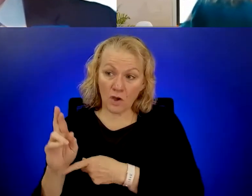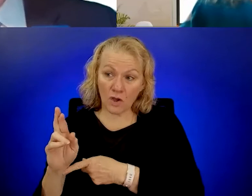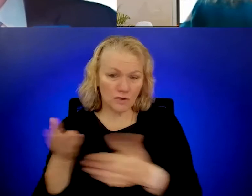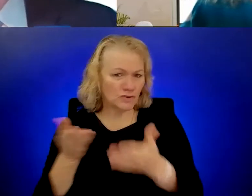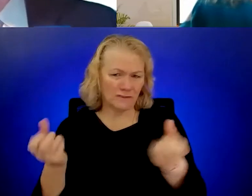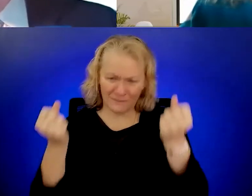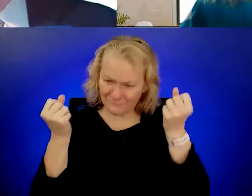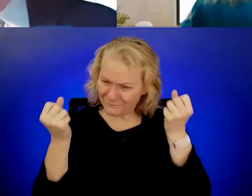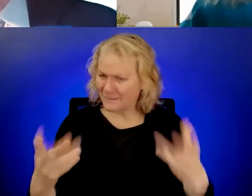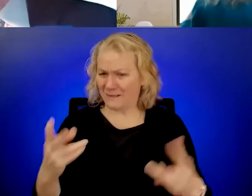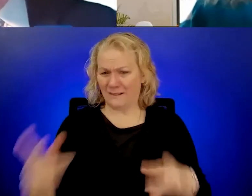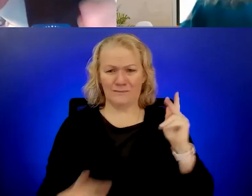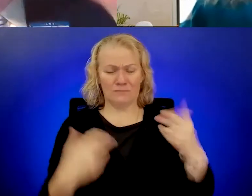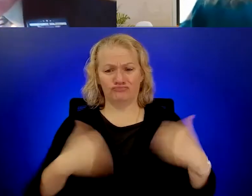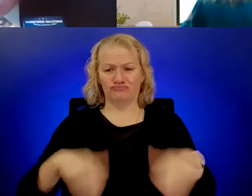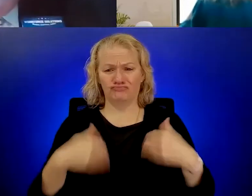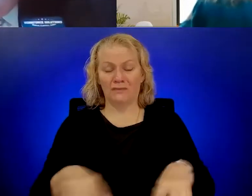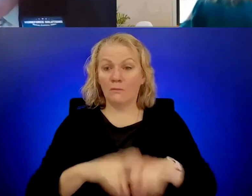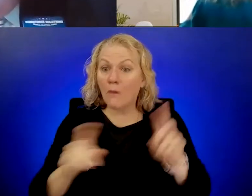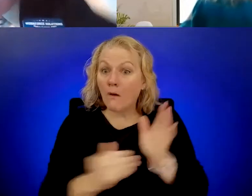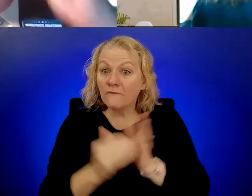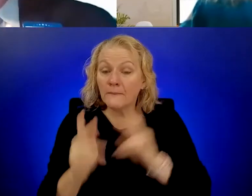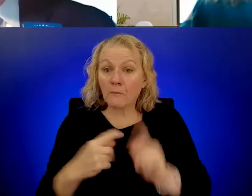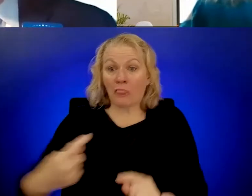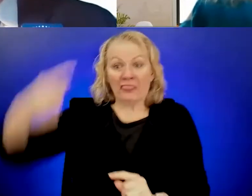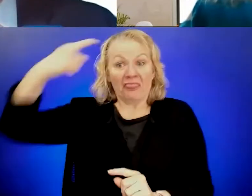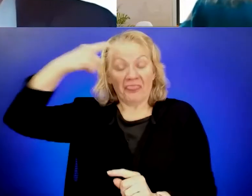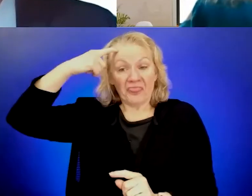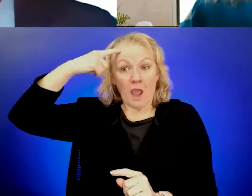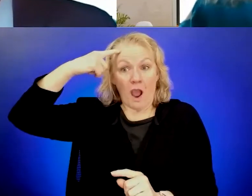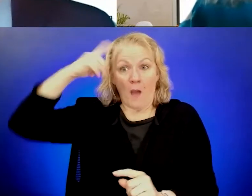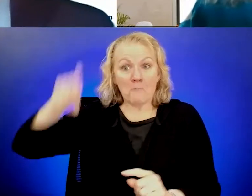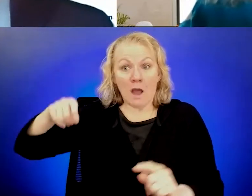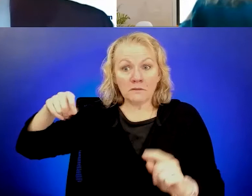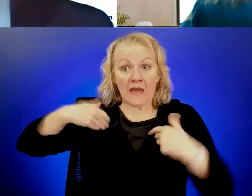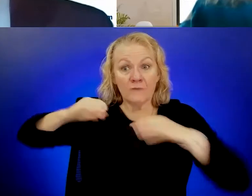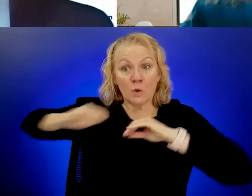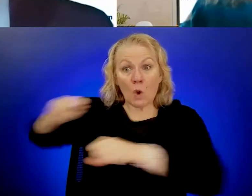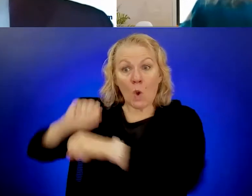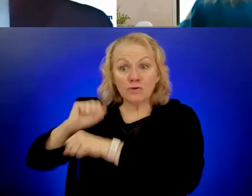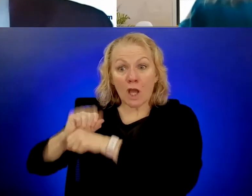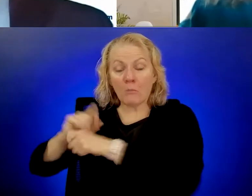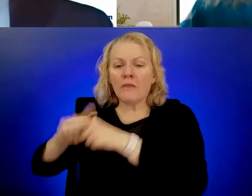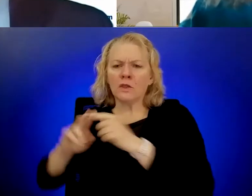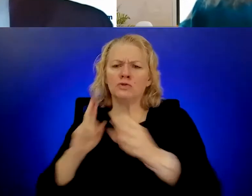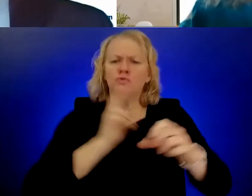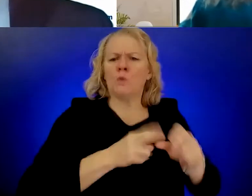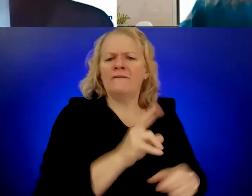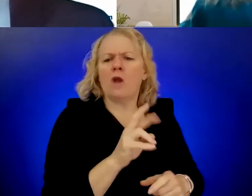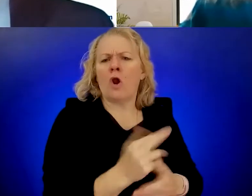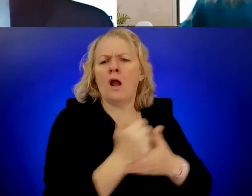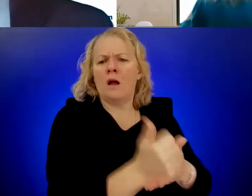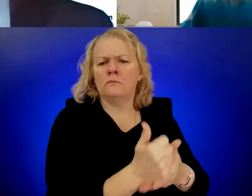of individuals, but a lot of people think that you have to be unemployed to receive our services. And so today I'm going